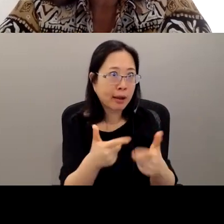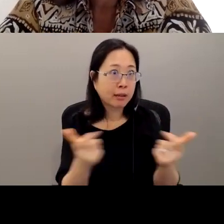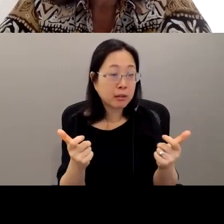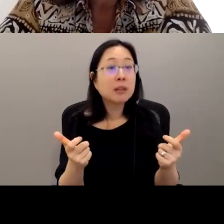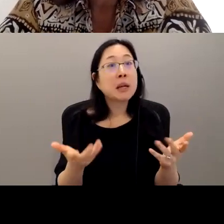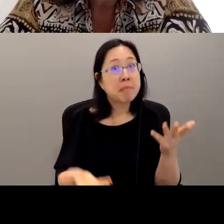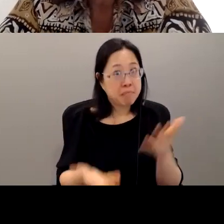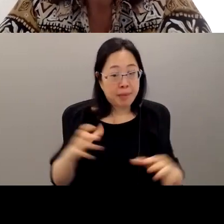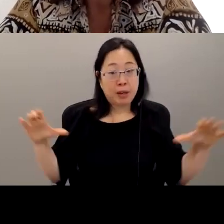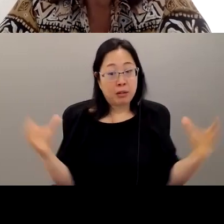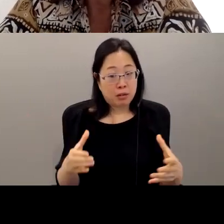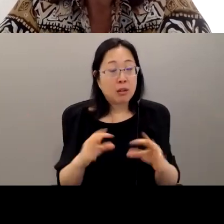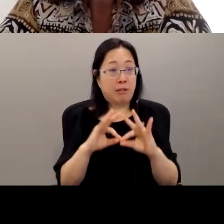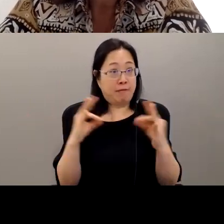about